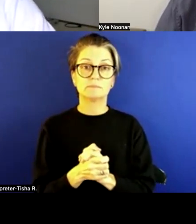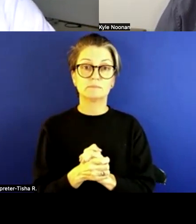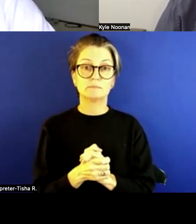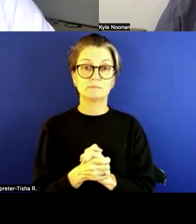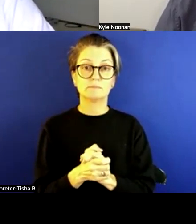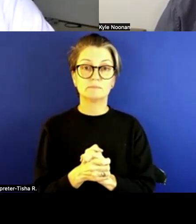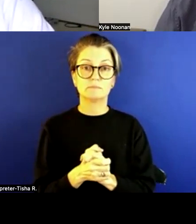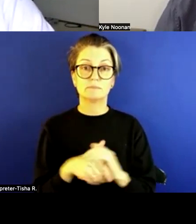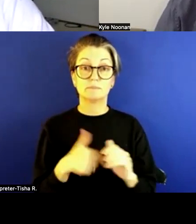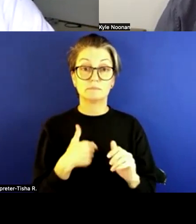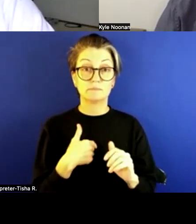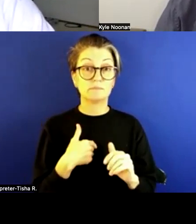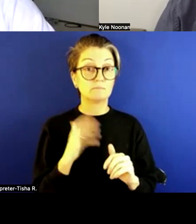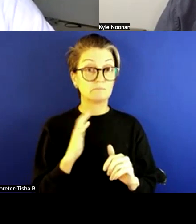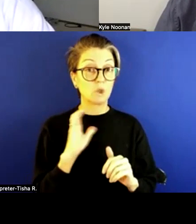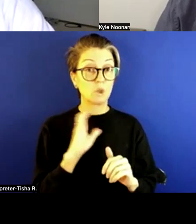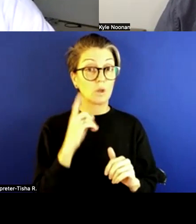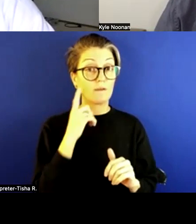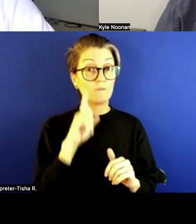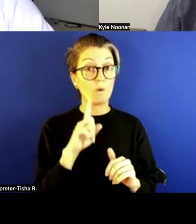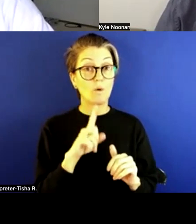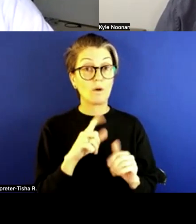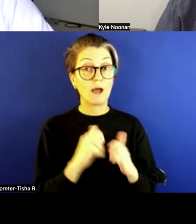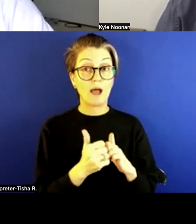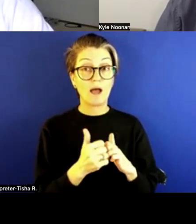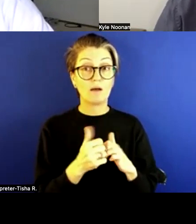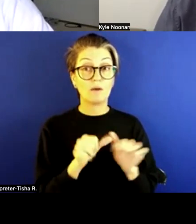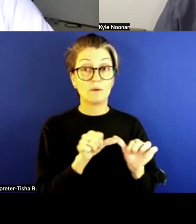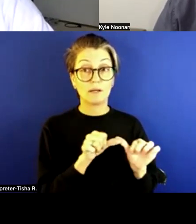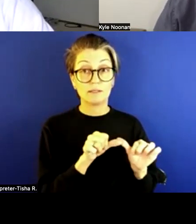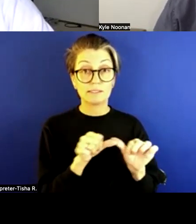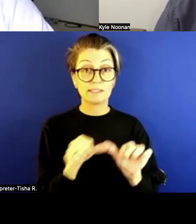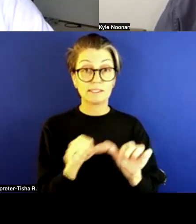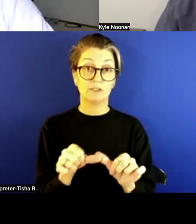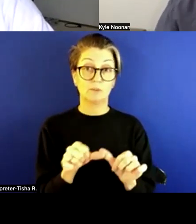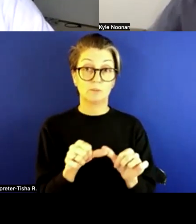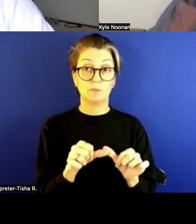essentially looking for a way to continue being